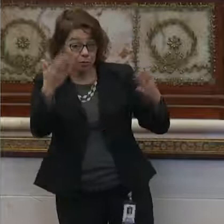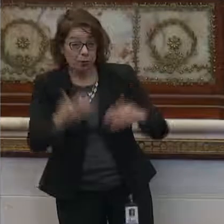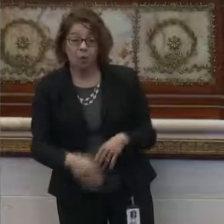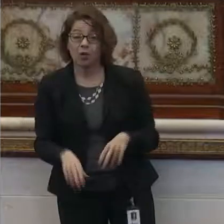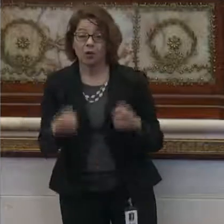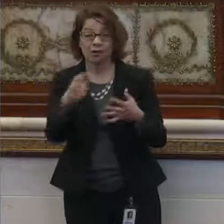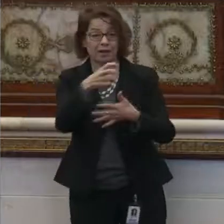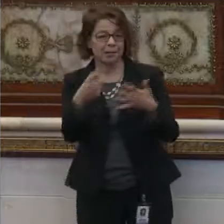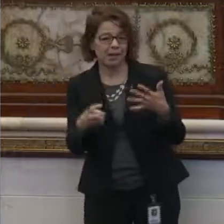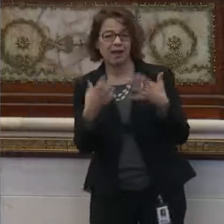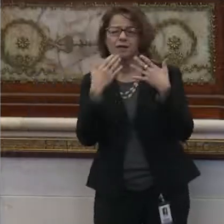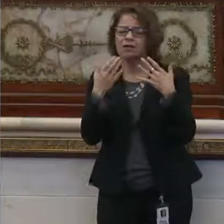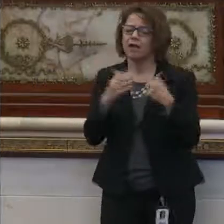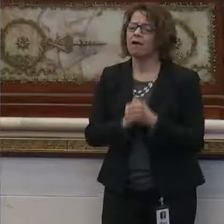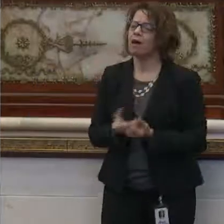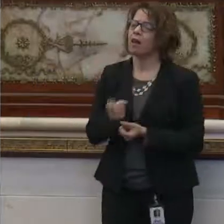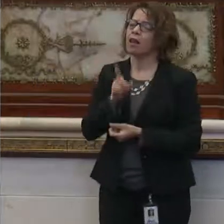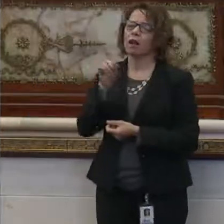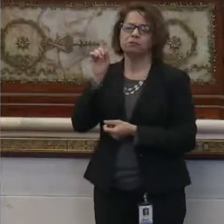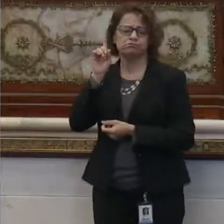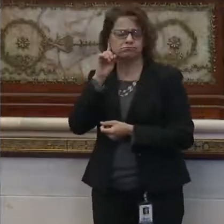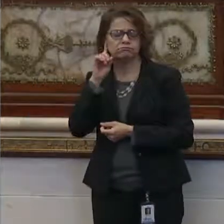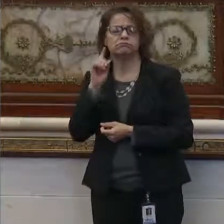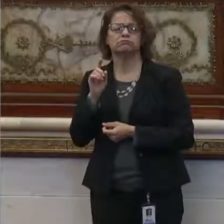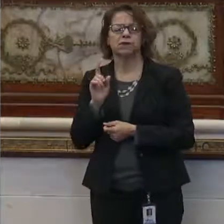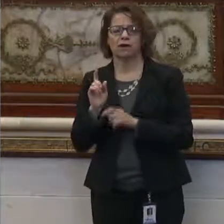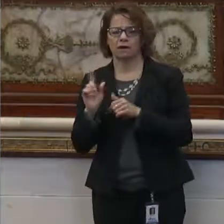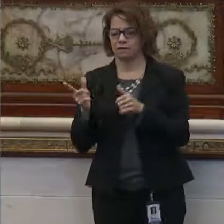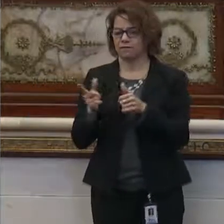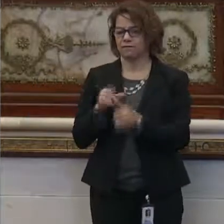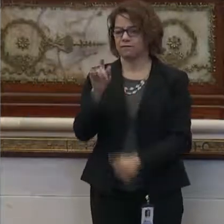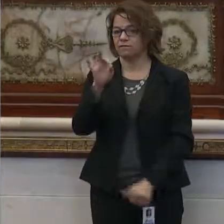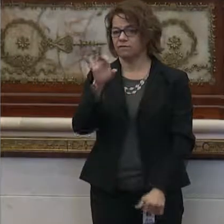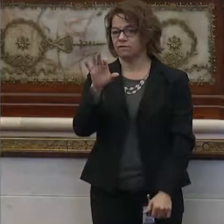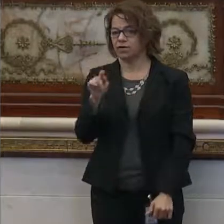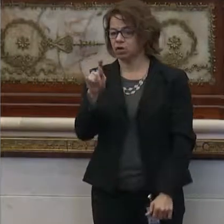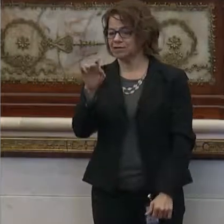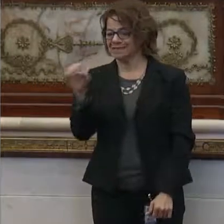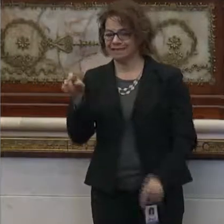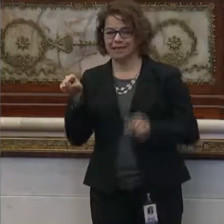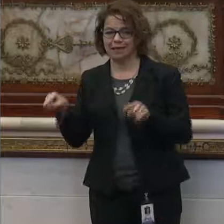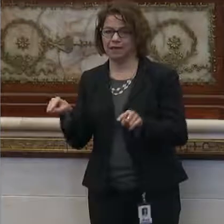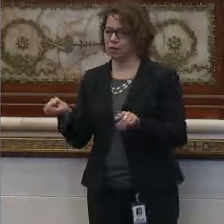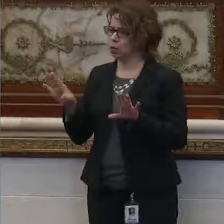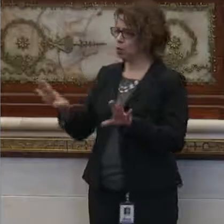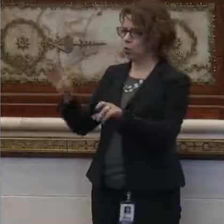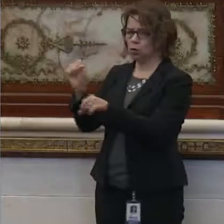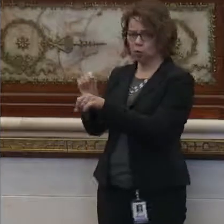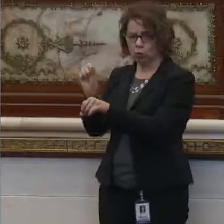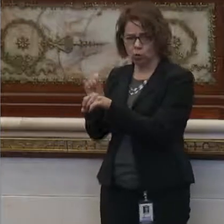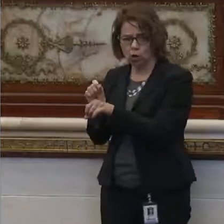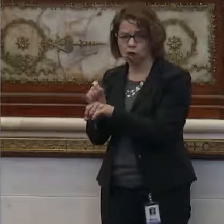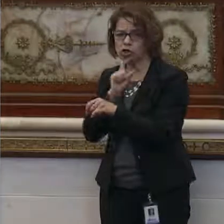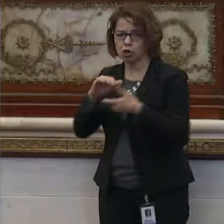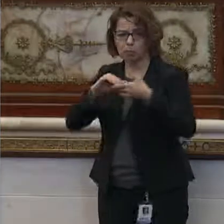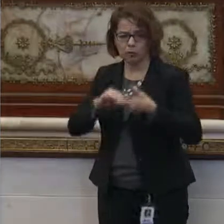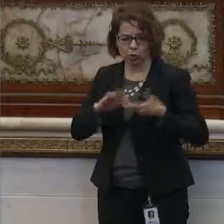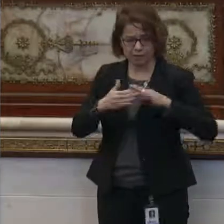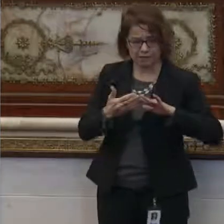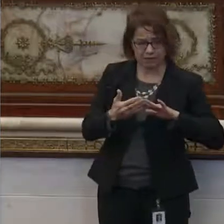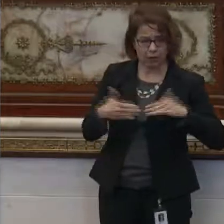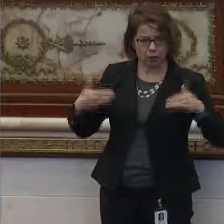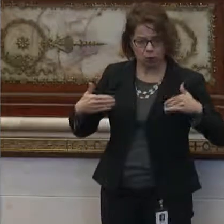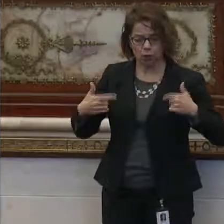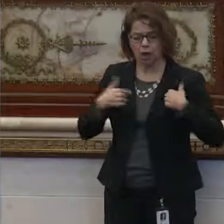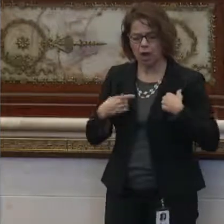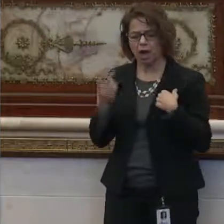I love the work that First Tee is doing, and it seems like you had a great partnership with the city. I was looking at some of